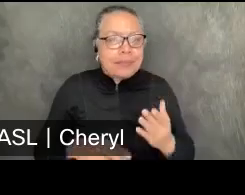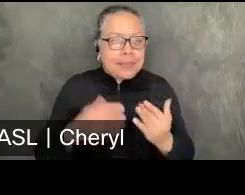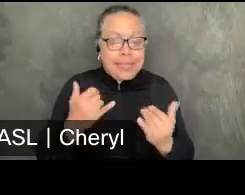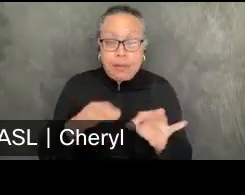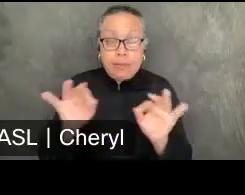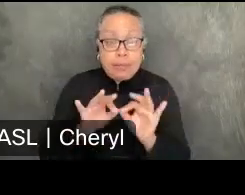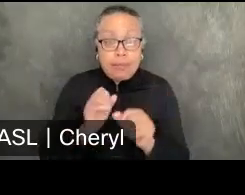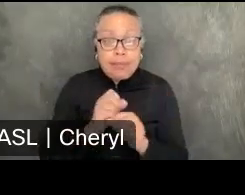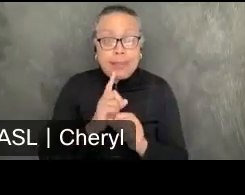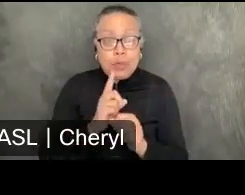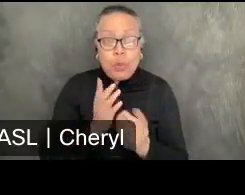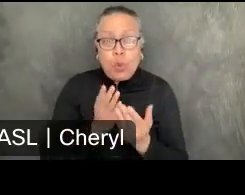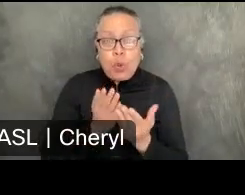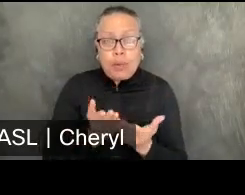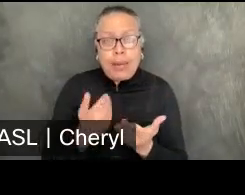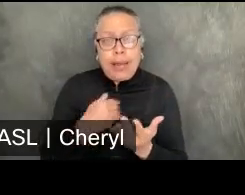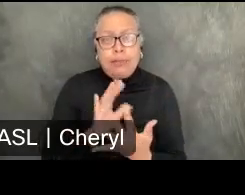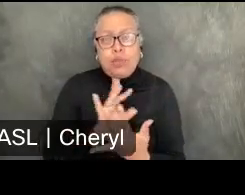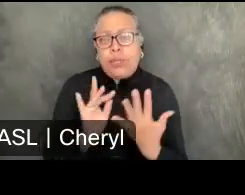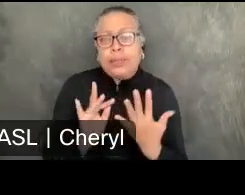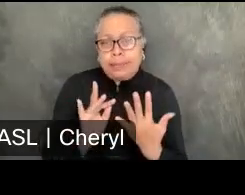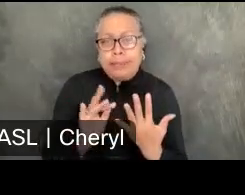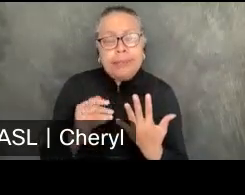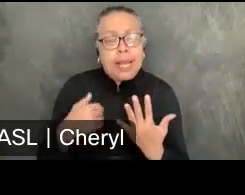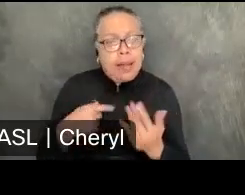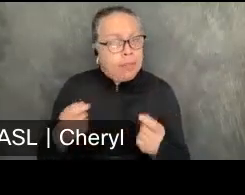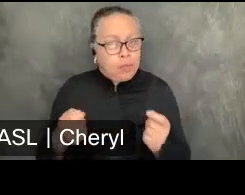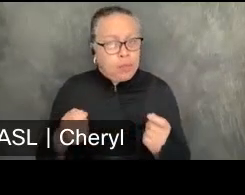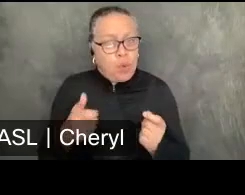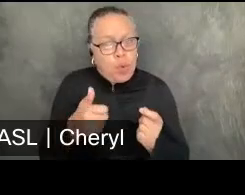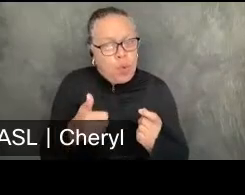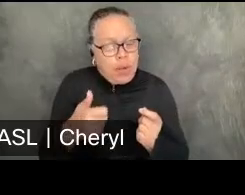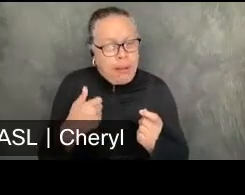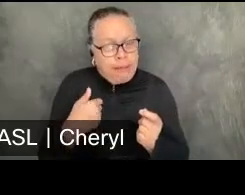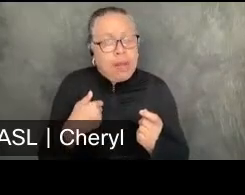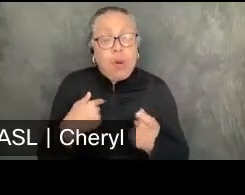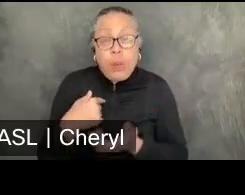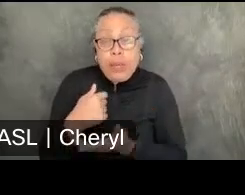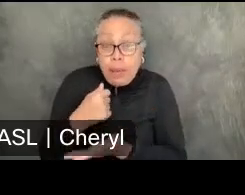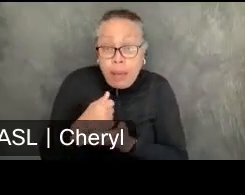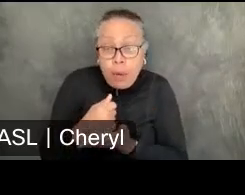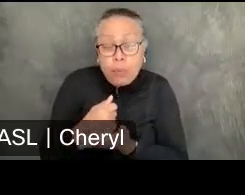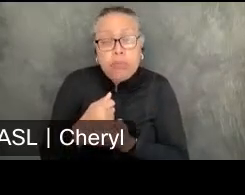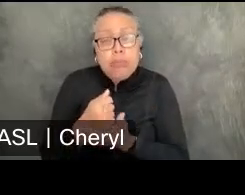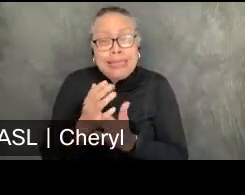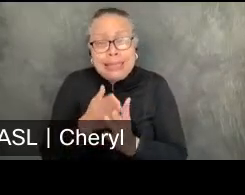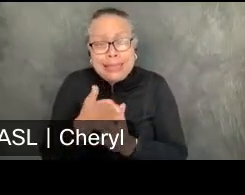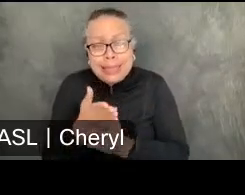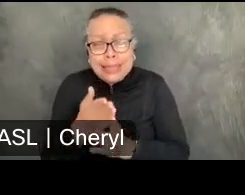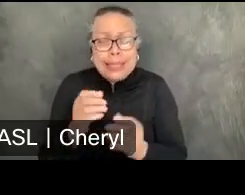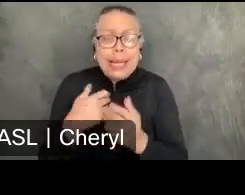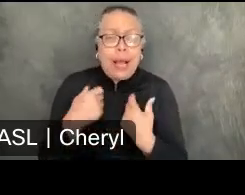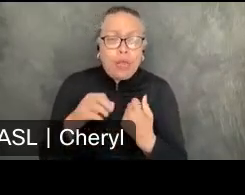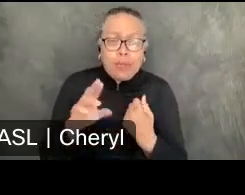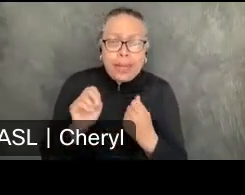ensuring choice and control, that we're helping them navigate different kinds of healthcare